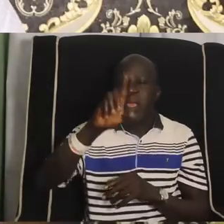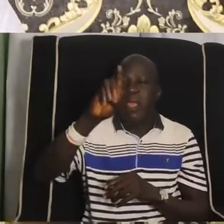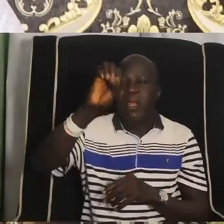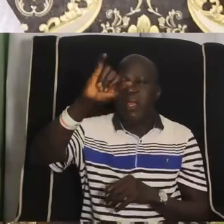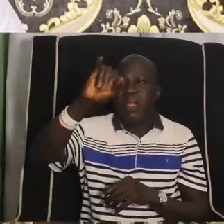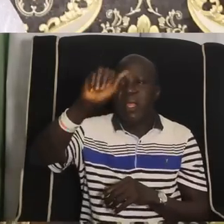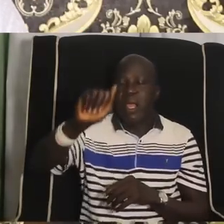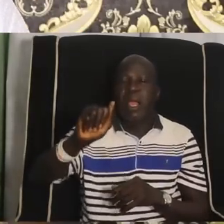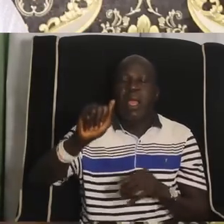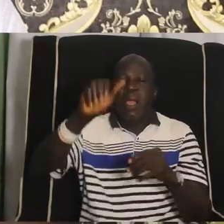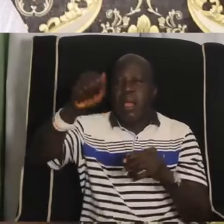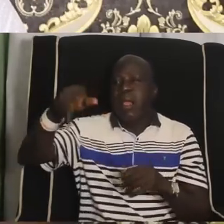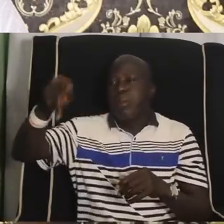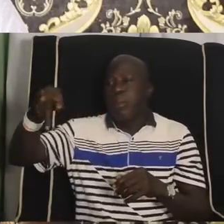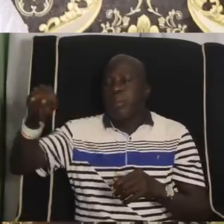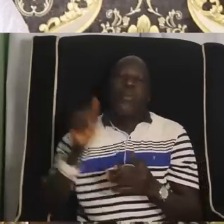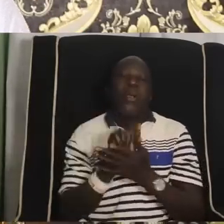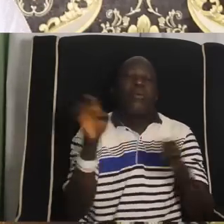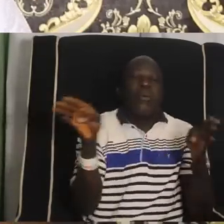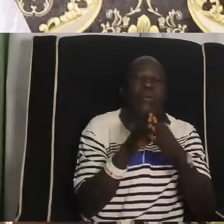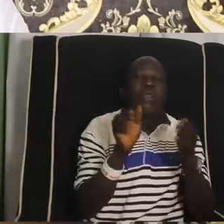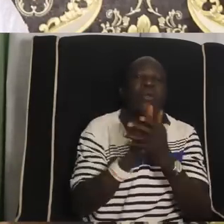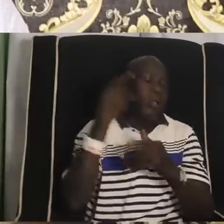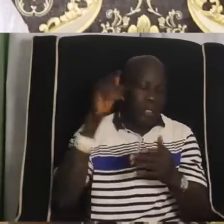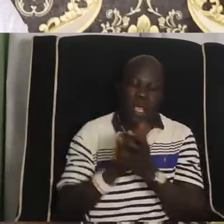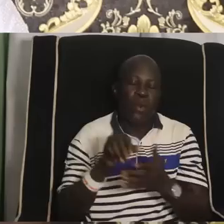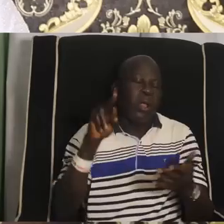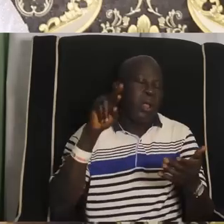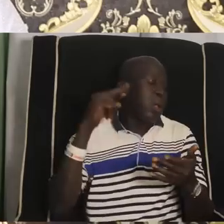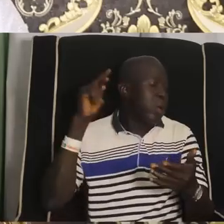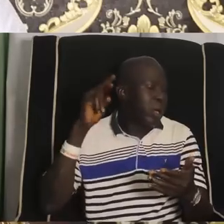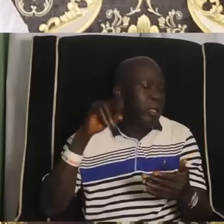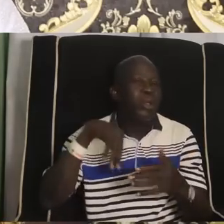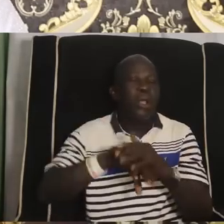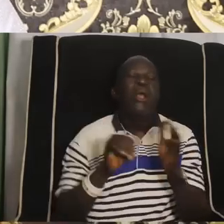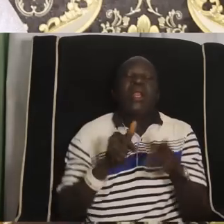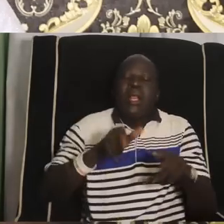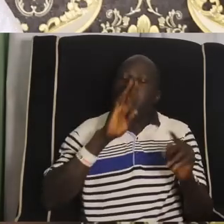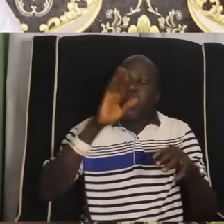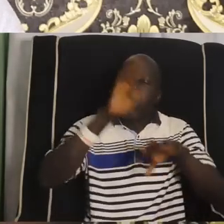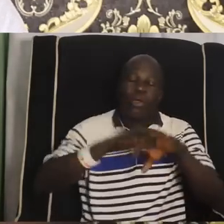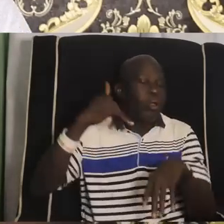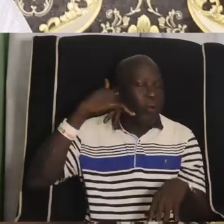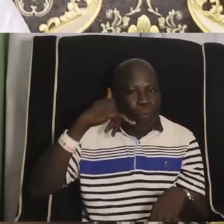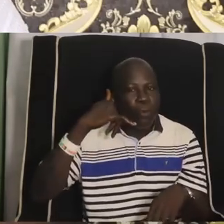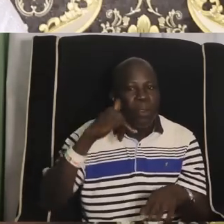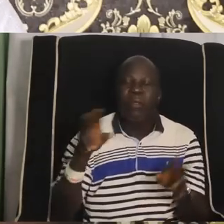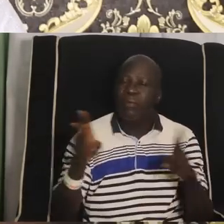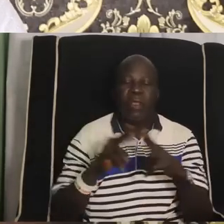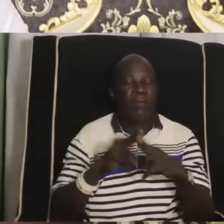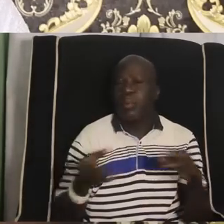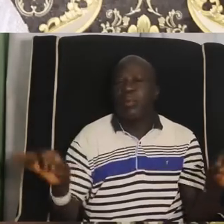nbe. Wa ba TV wa nbe. Wa ri radio wa nbe. Je ko wa lori phone re. O se pata